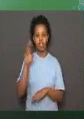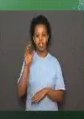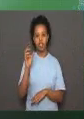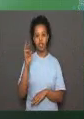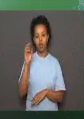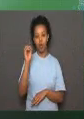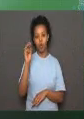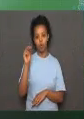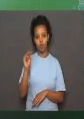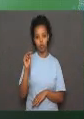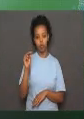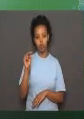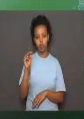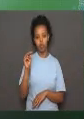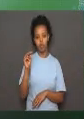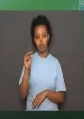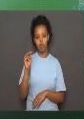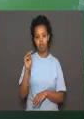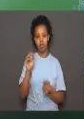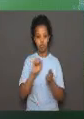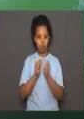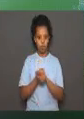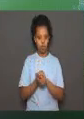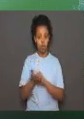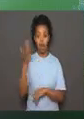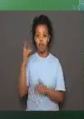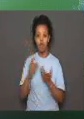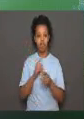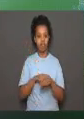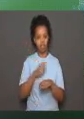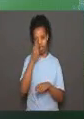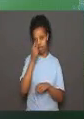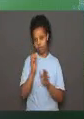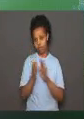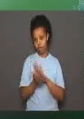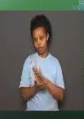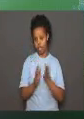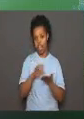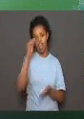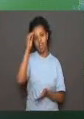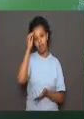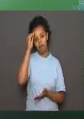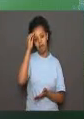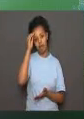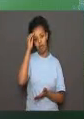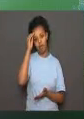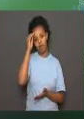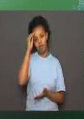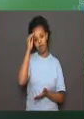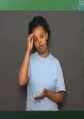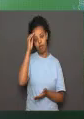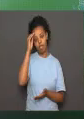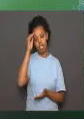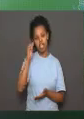chromosomal mutations. In our previous discussion, we learned that changes in